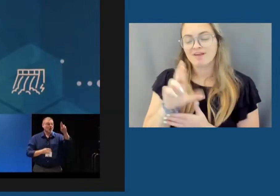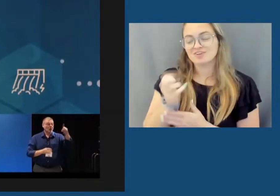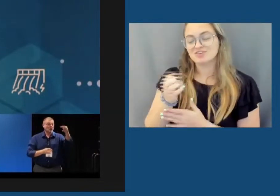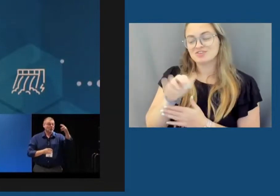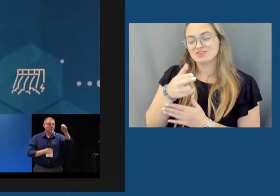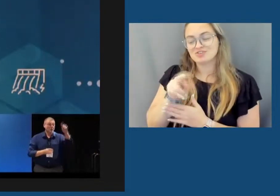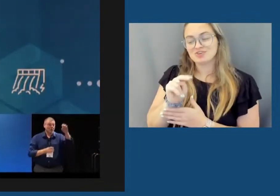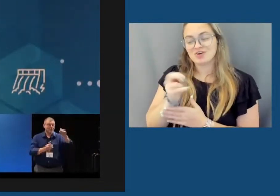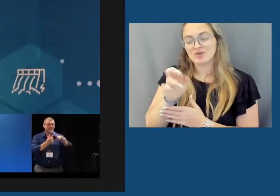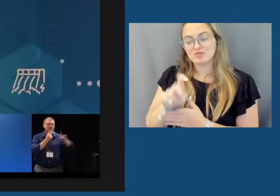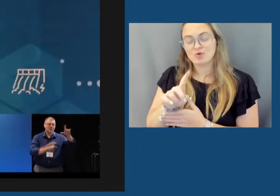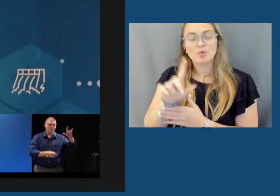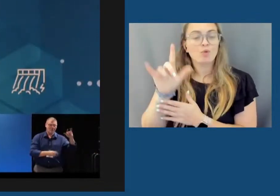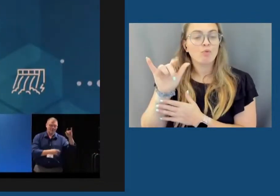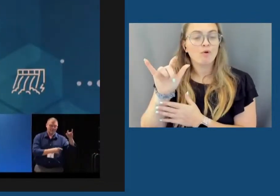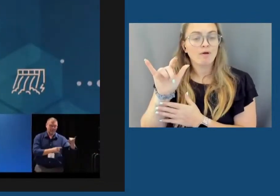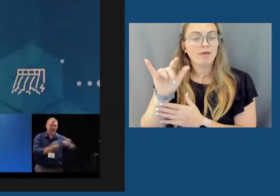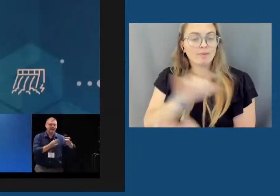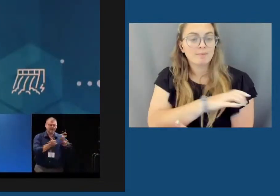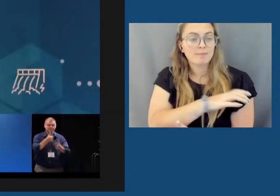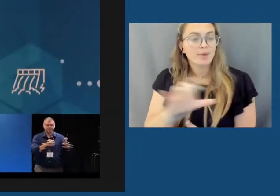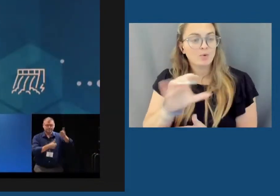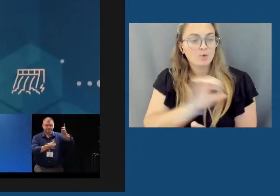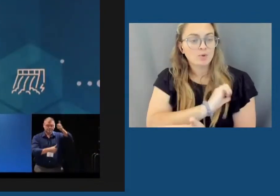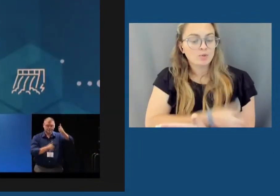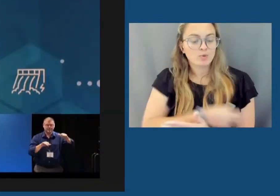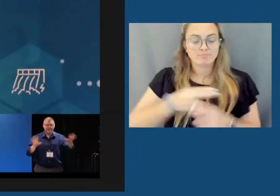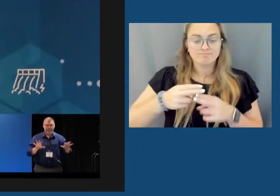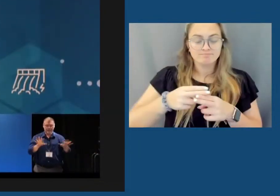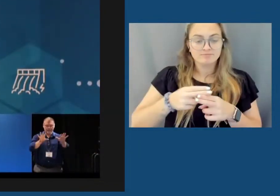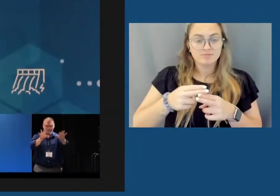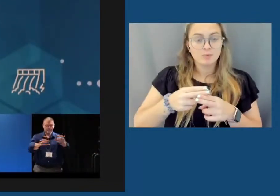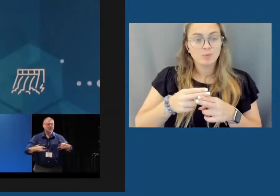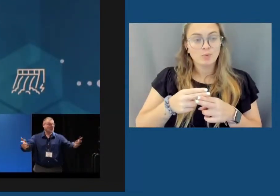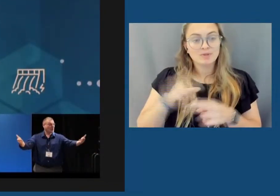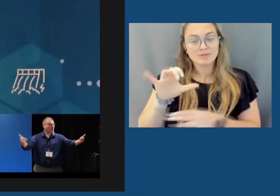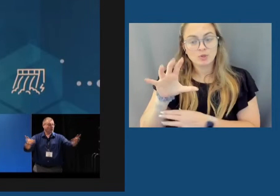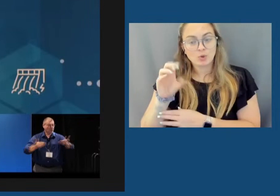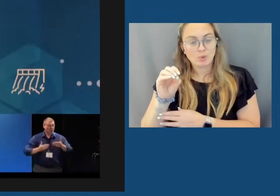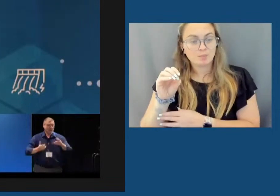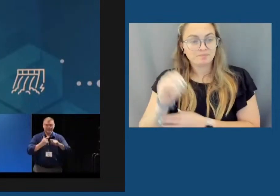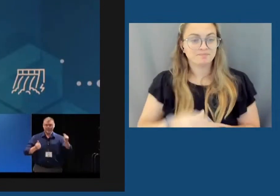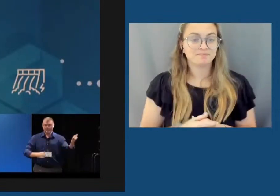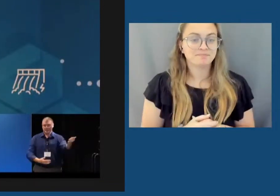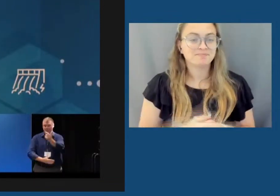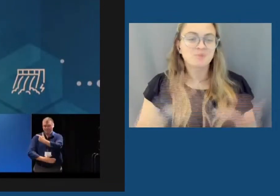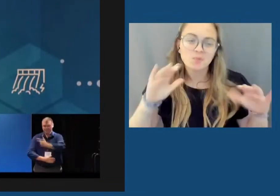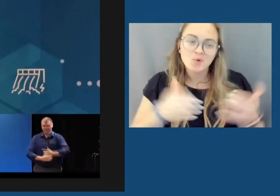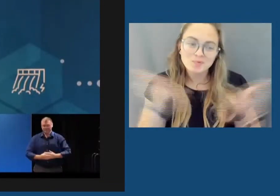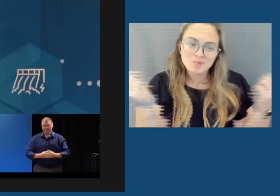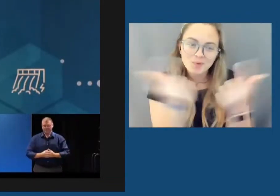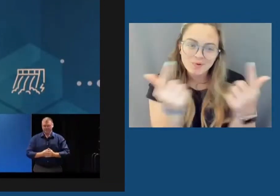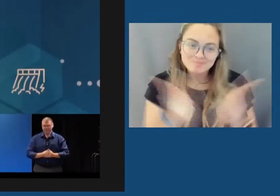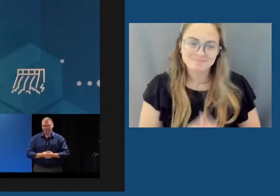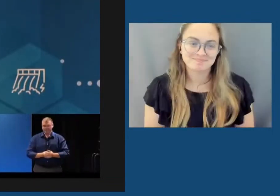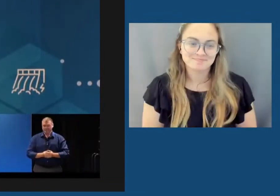Island Power Authority's acting chief executive officer. Welcome to all of you.